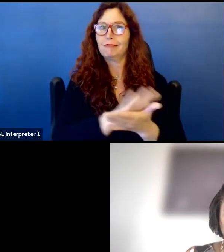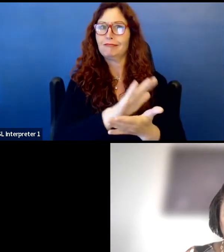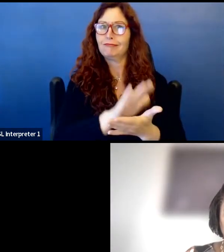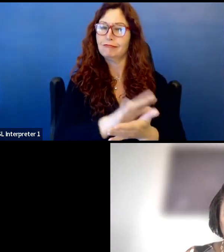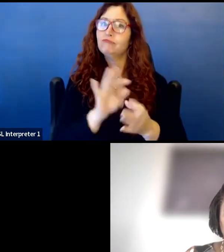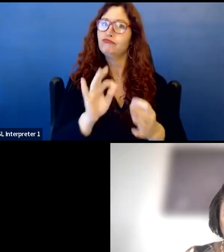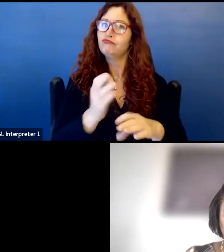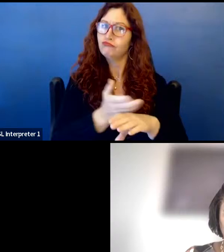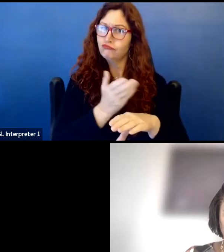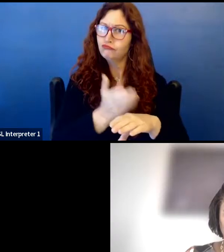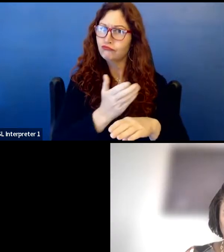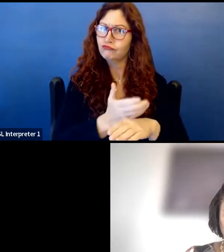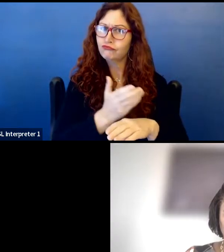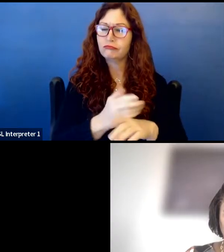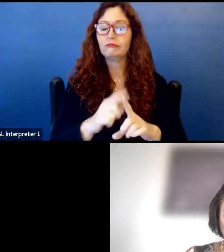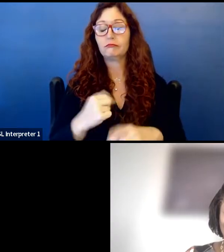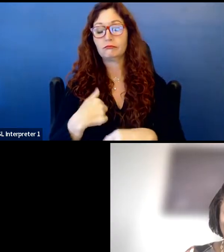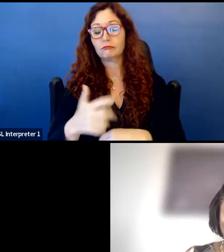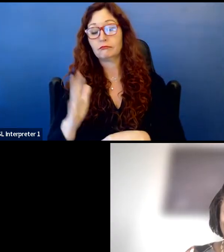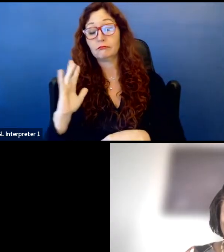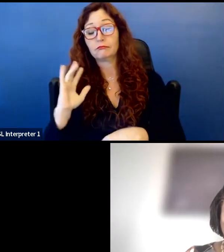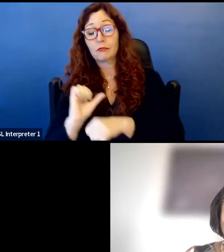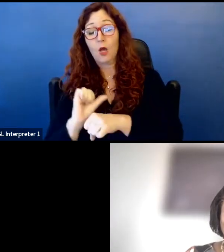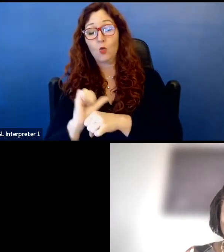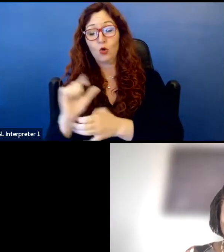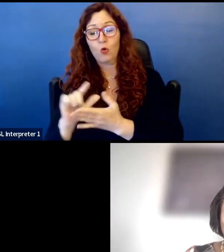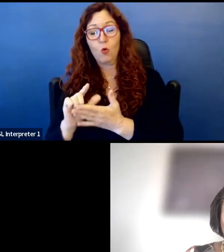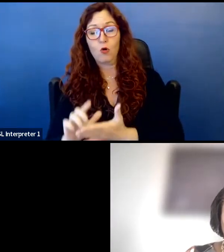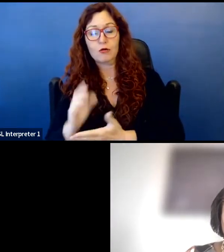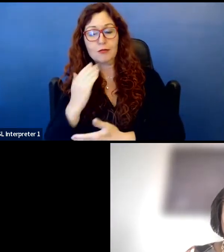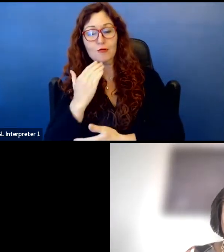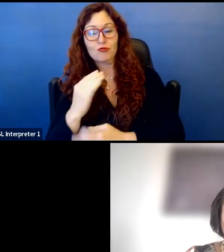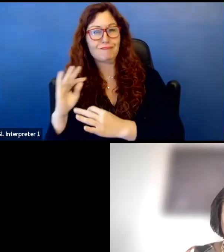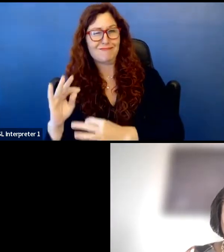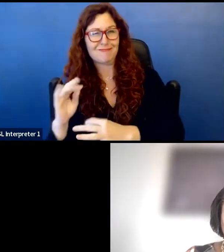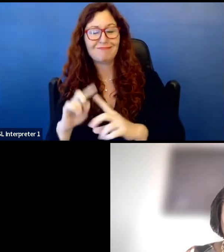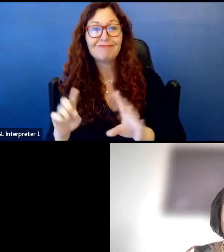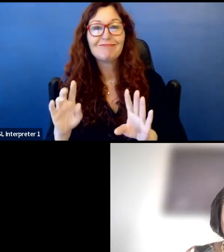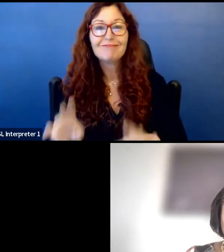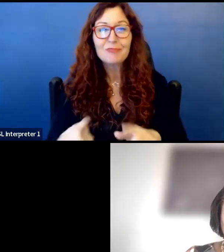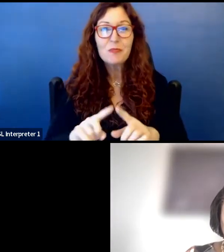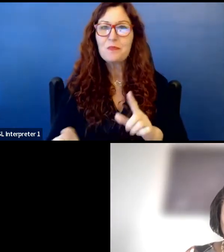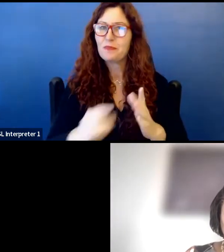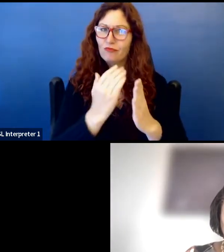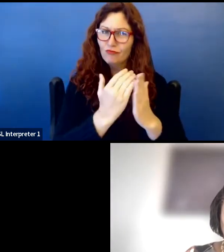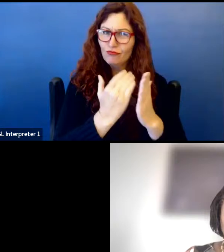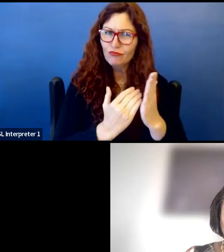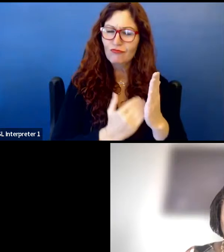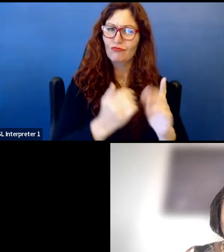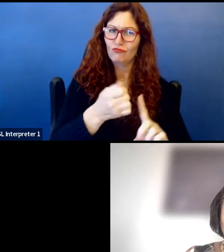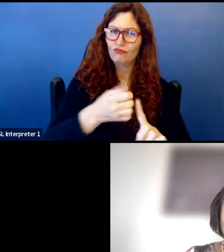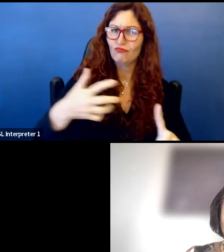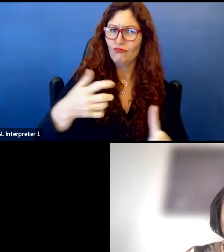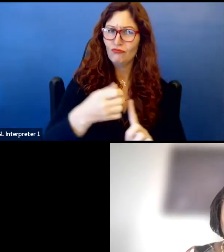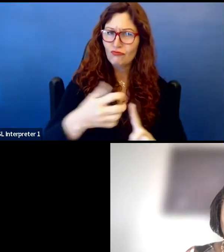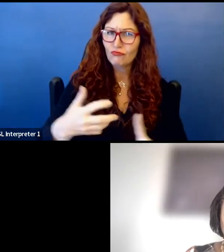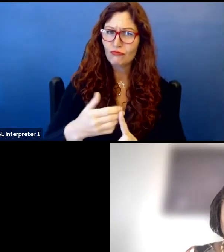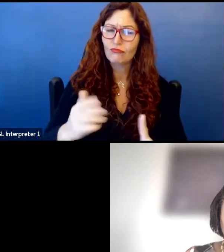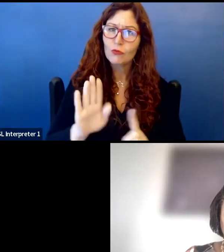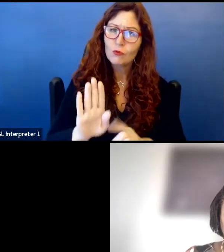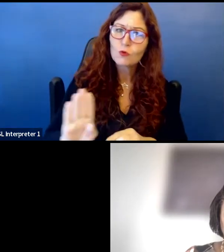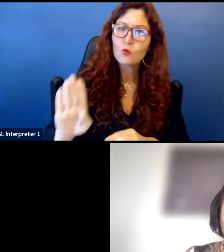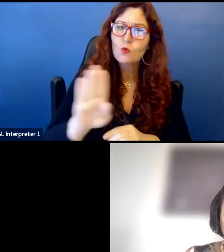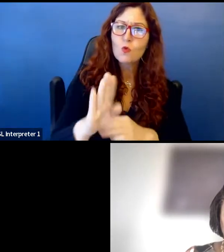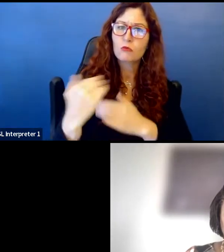um as a former corporate lawyer that's good practice and and lists out various obligations that your